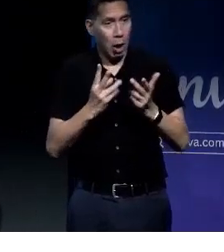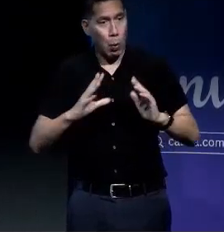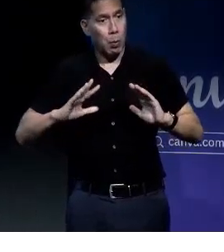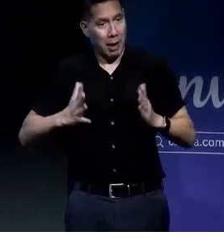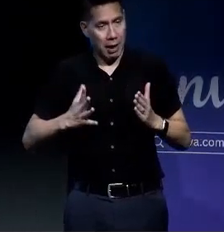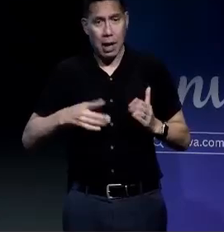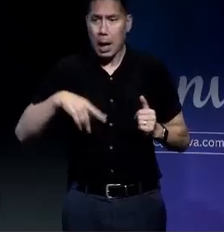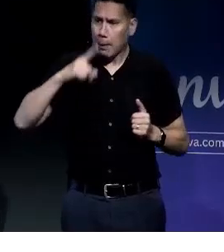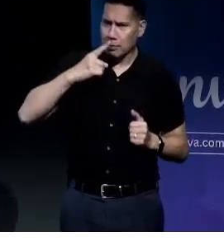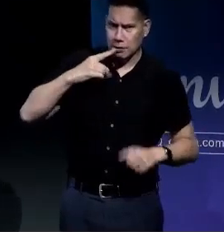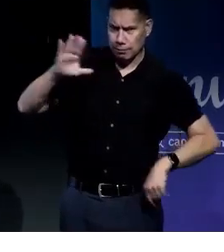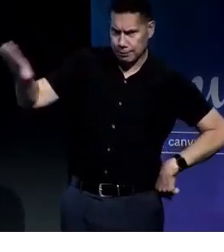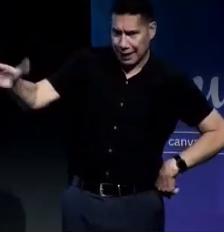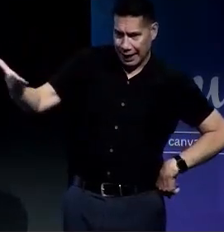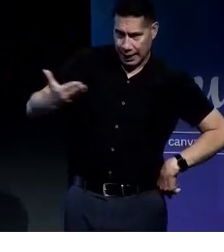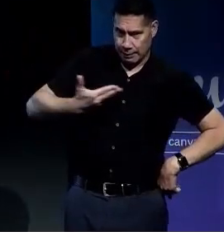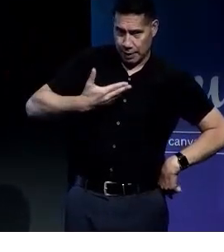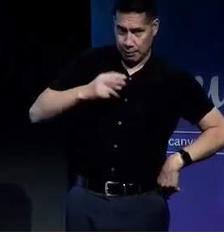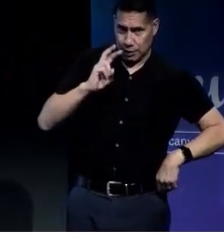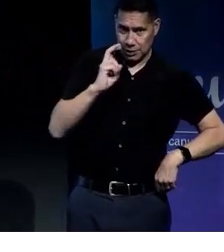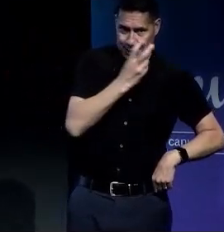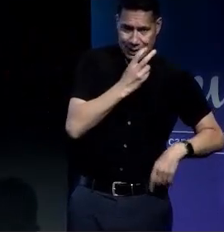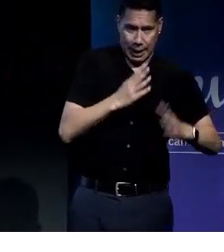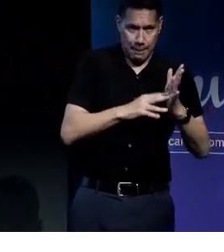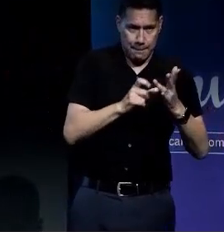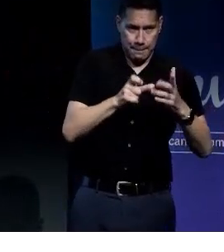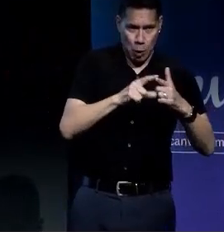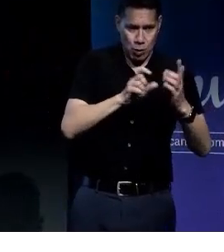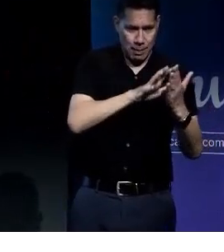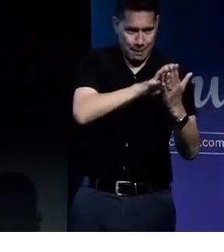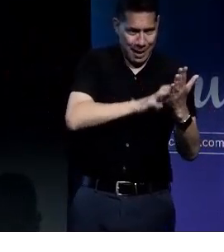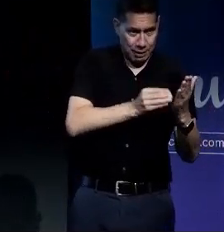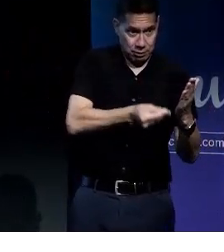me, can you give me the dark mode palette as well? And I'm like,